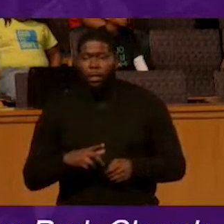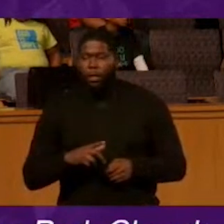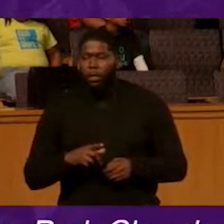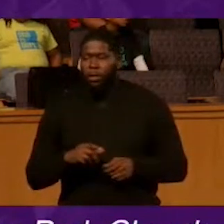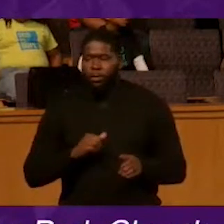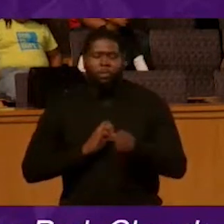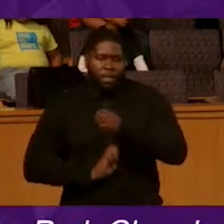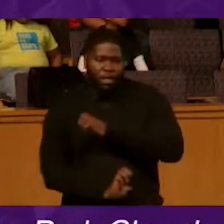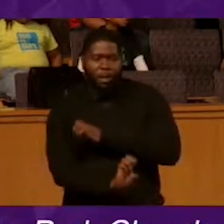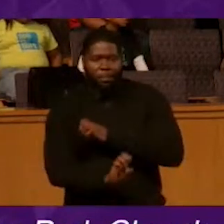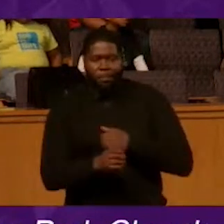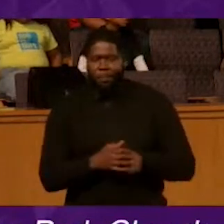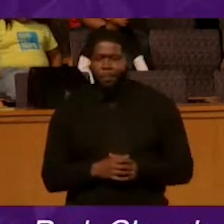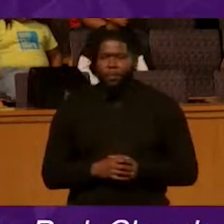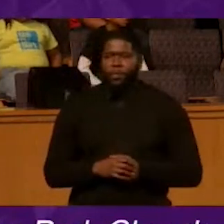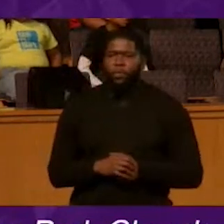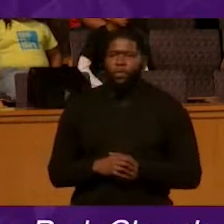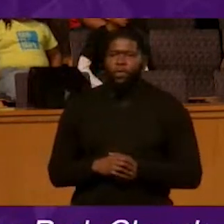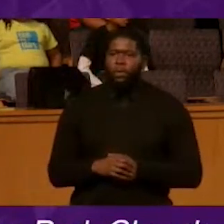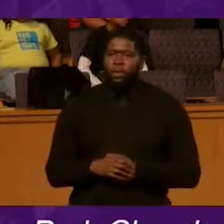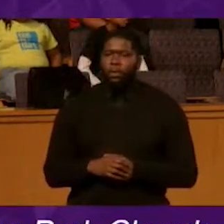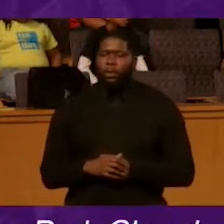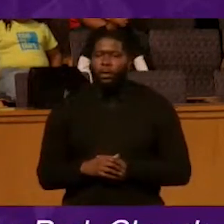kalexander@upbc.org. Again, that's